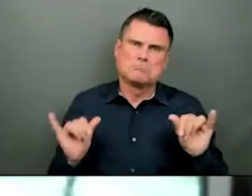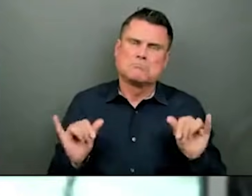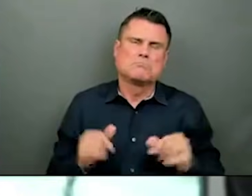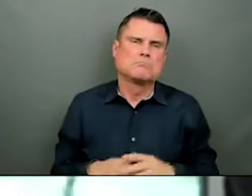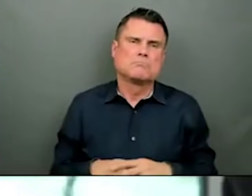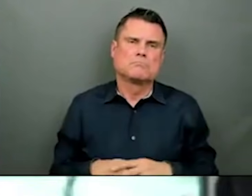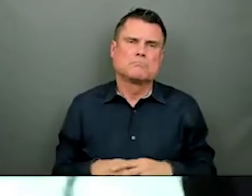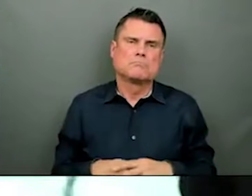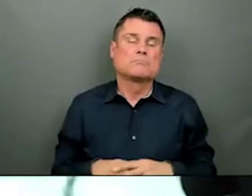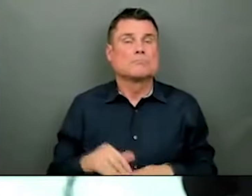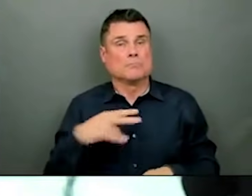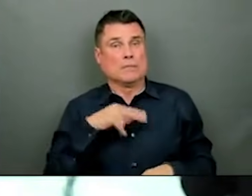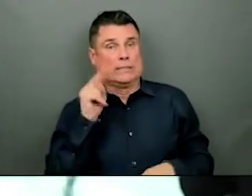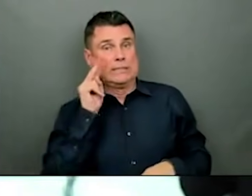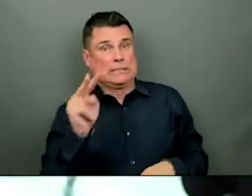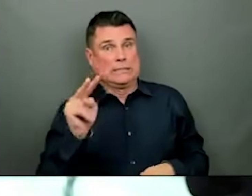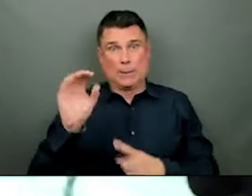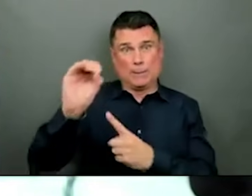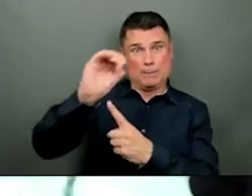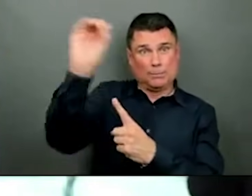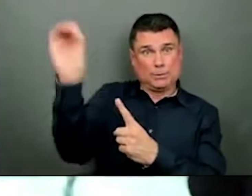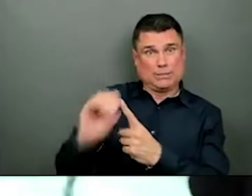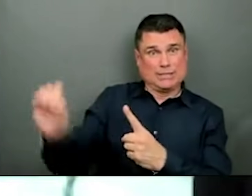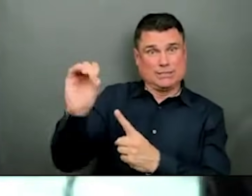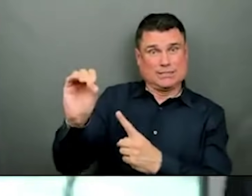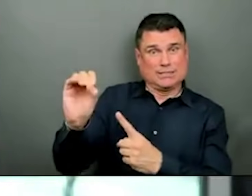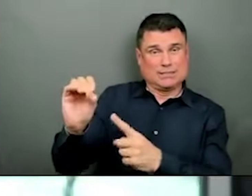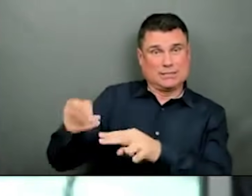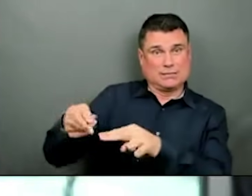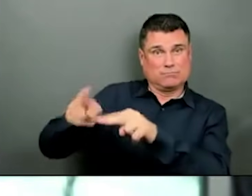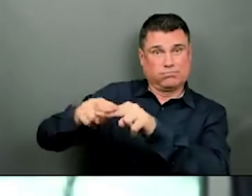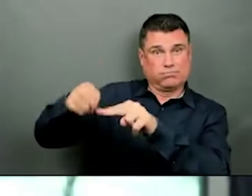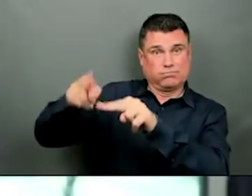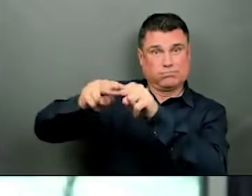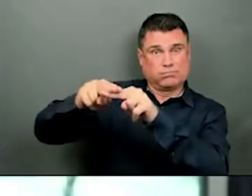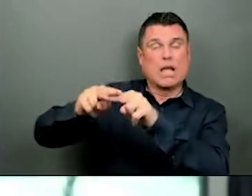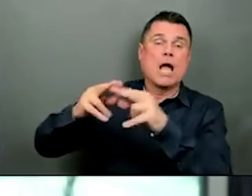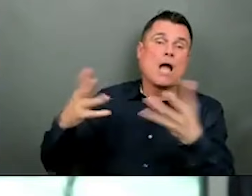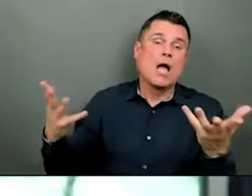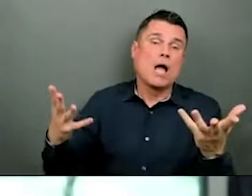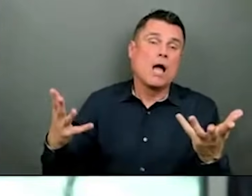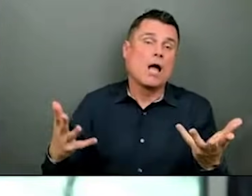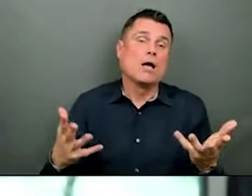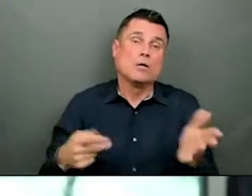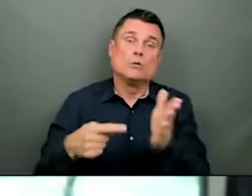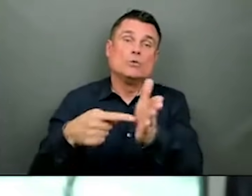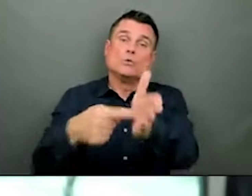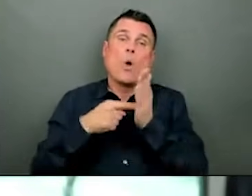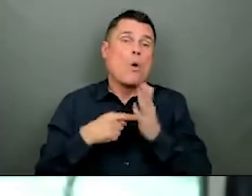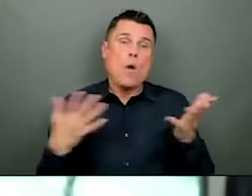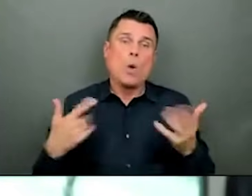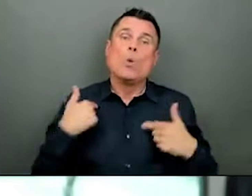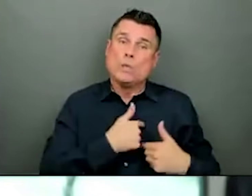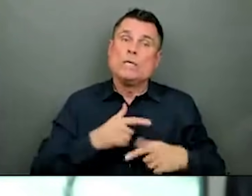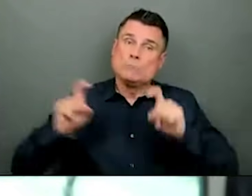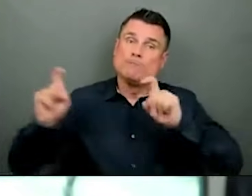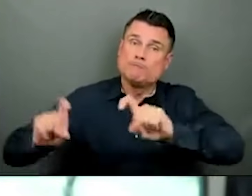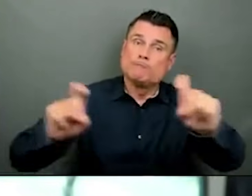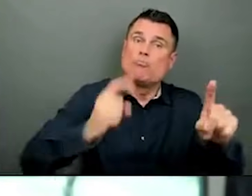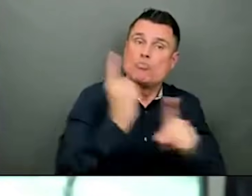that's appropriate. The fact that we've seen a lower number of variants in the last couple of